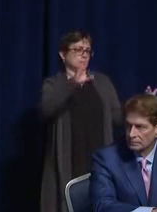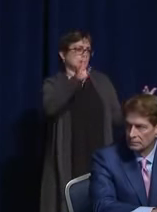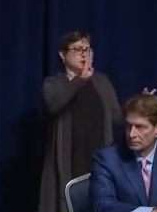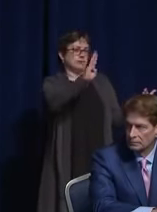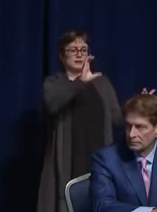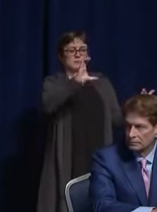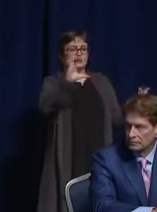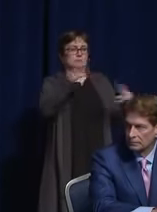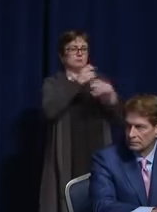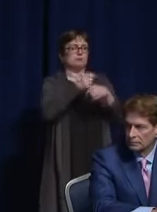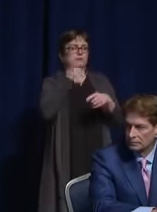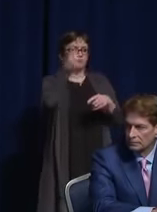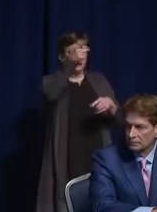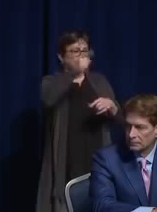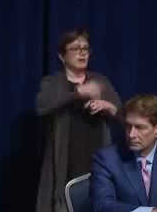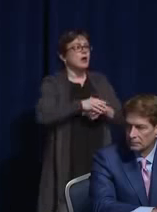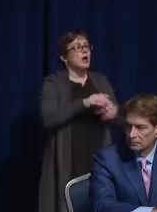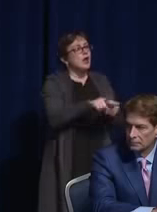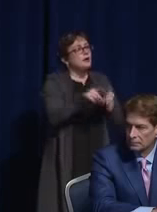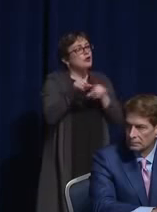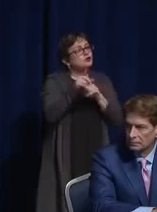will be held at Bergen County